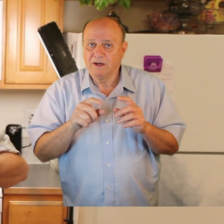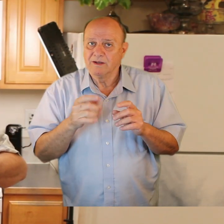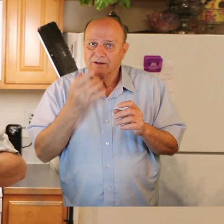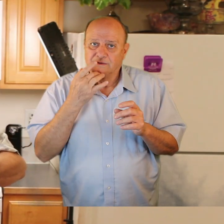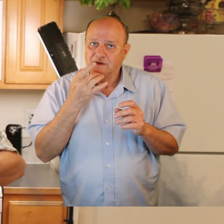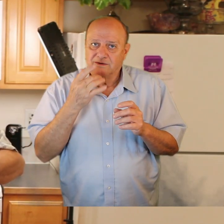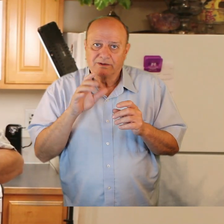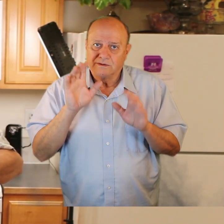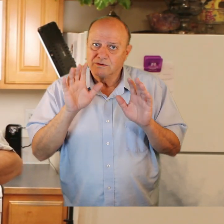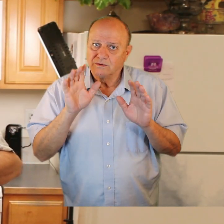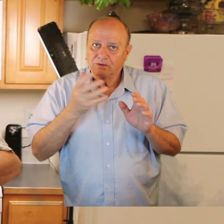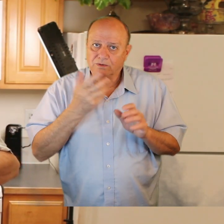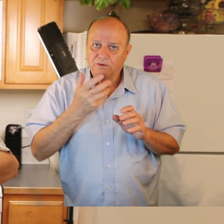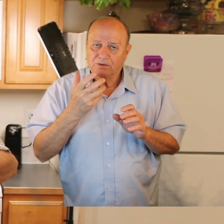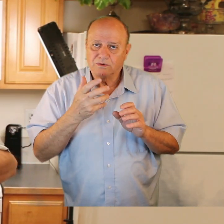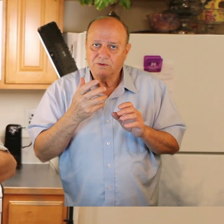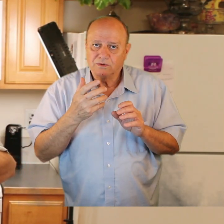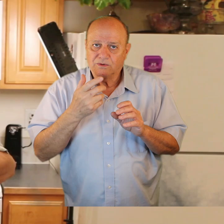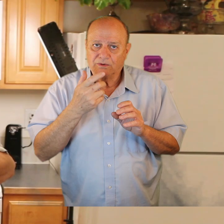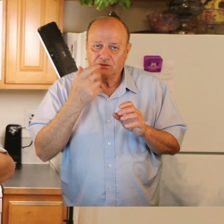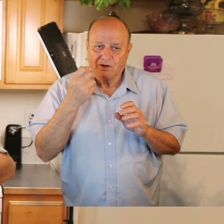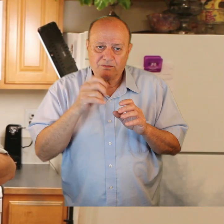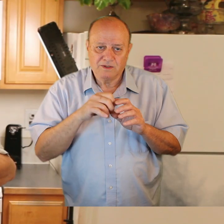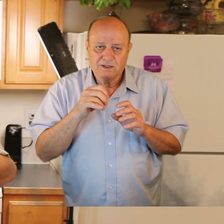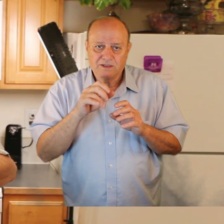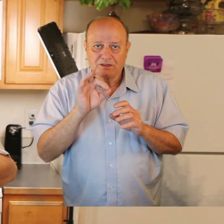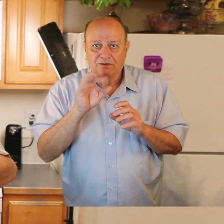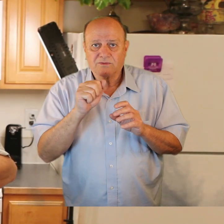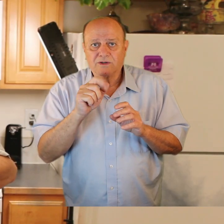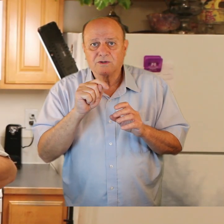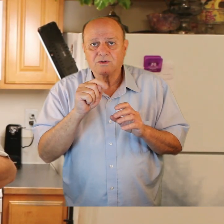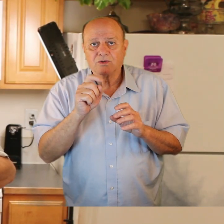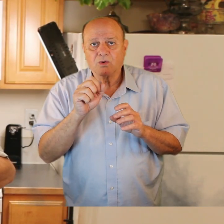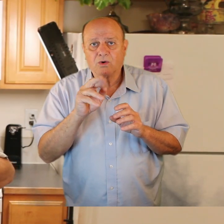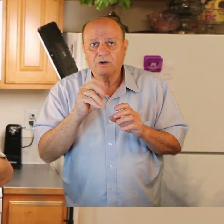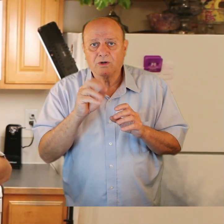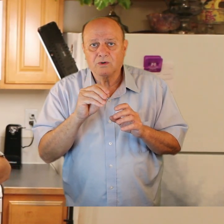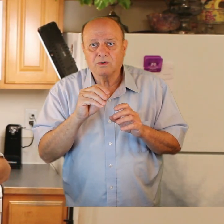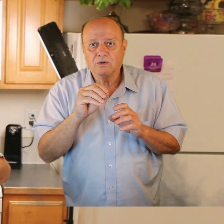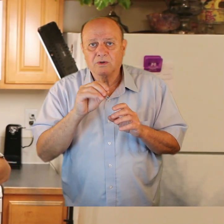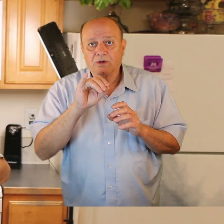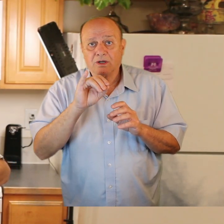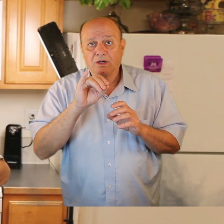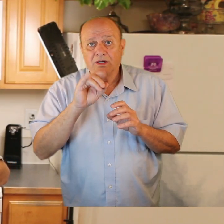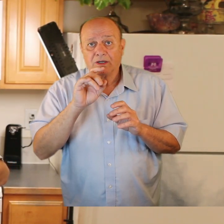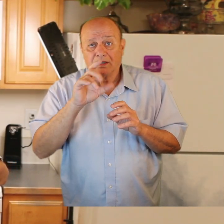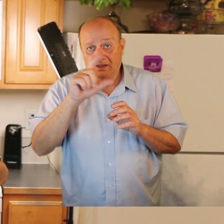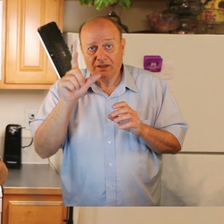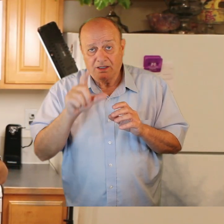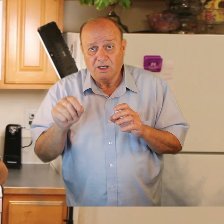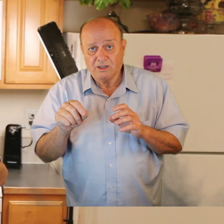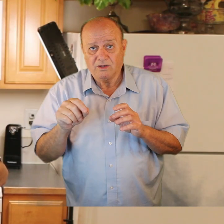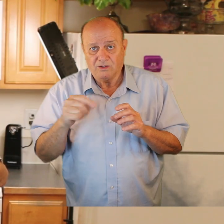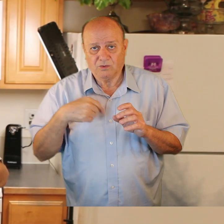delightful. From the Fattorio Italiano is obviously a great flavor to us. We know